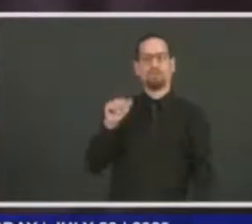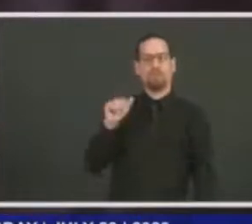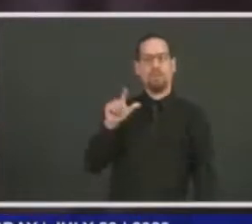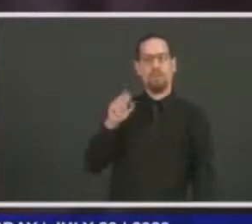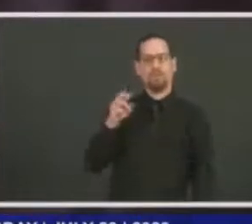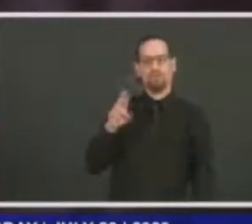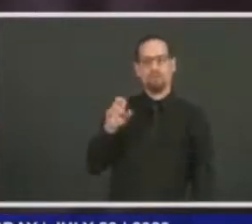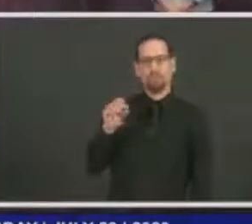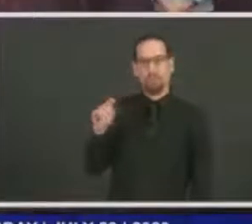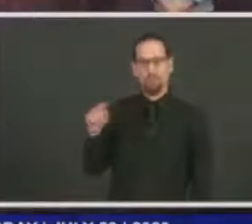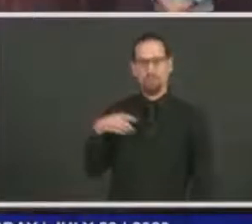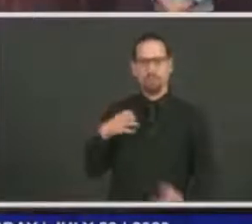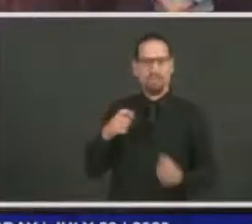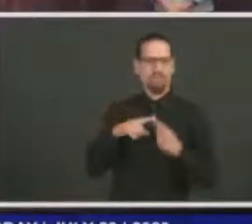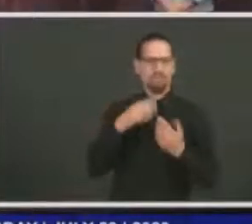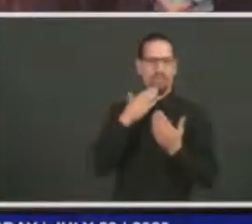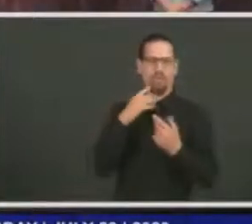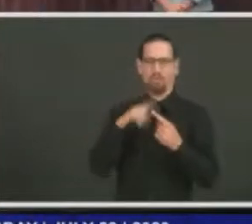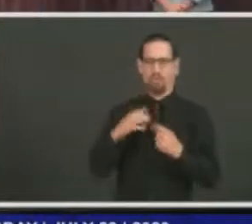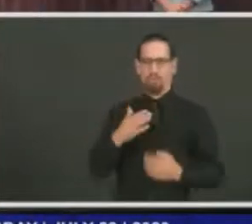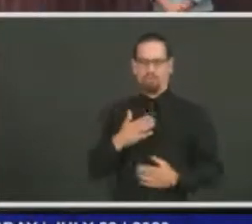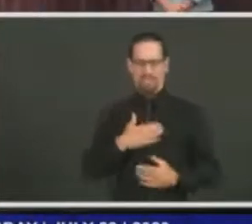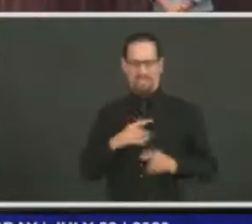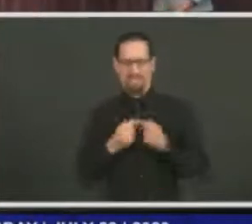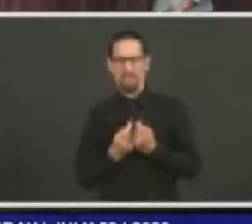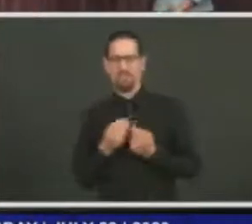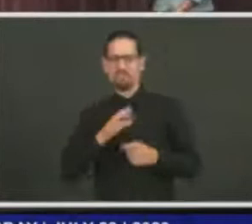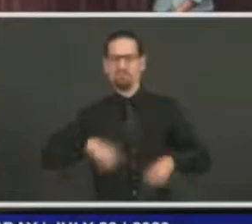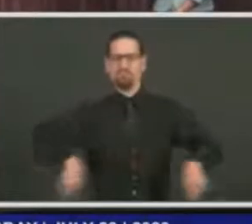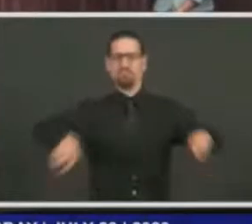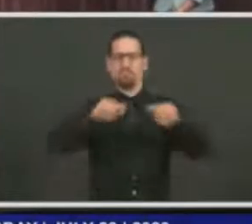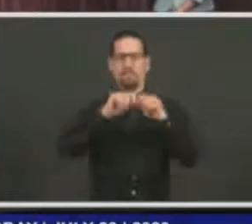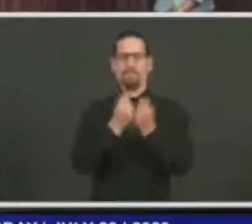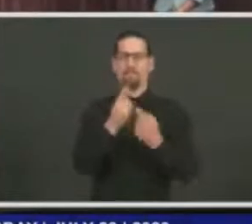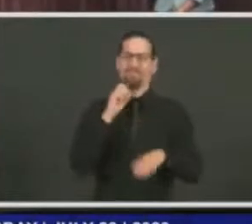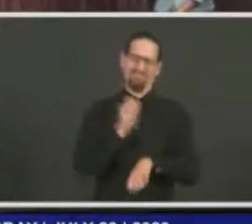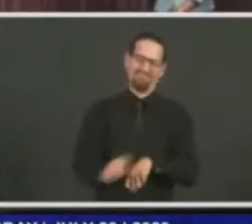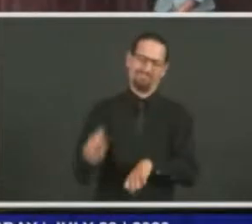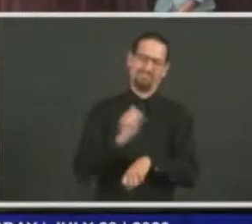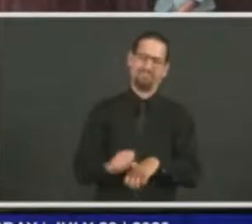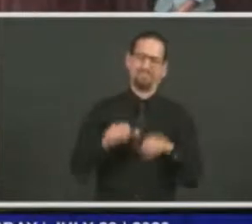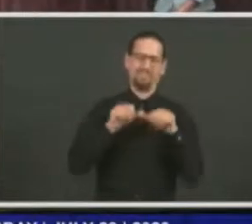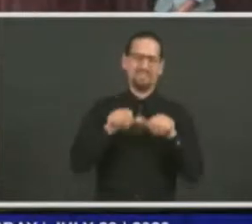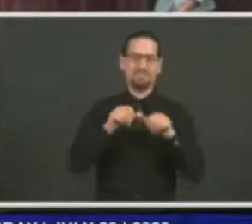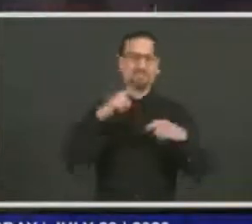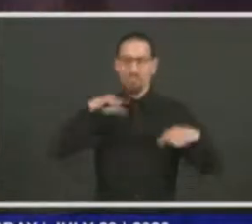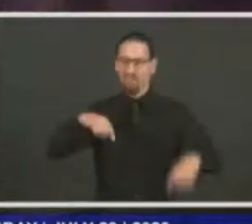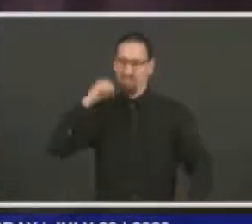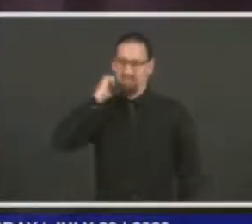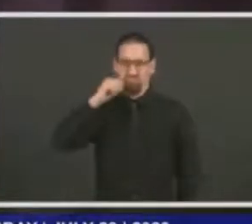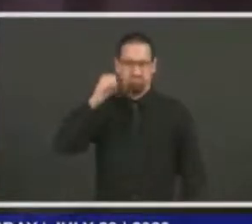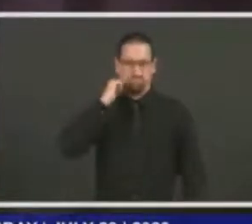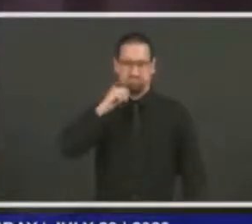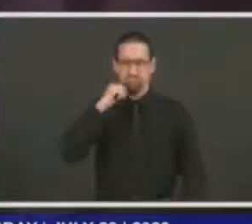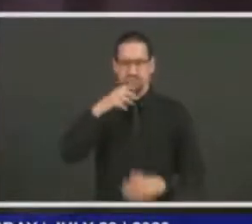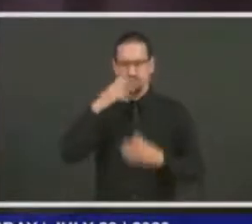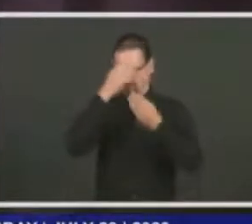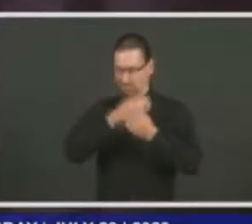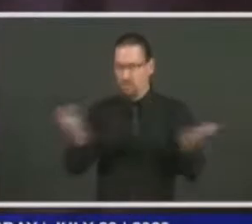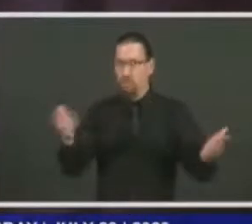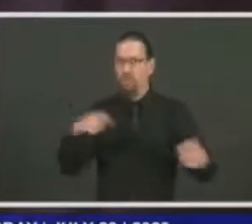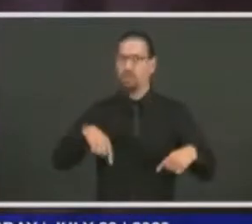working countless hours till 9 o'clock at night, almost every day. This is hard, guys. This is